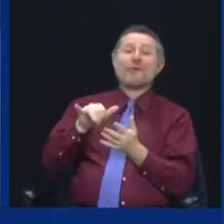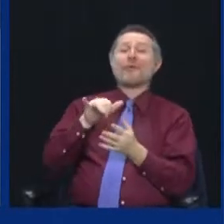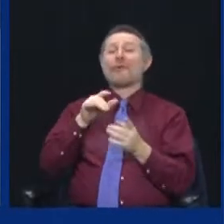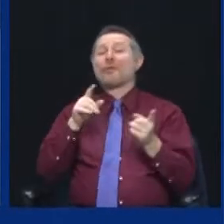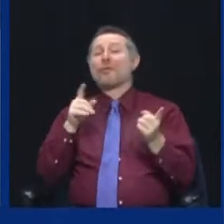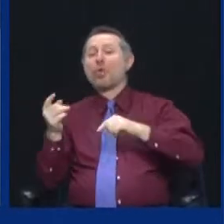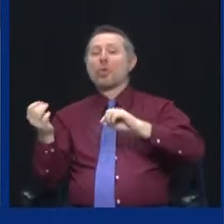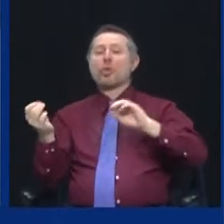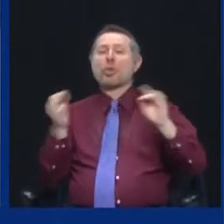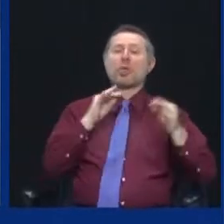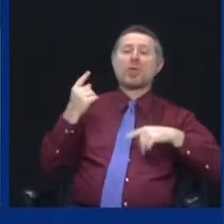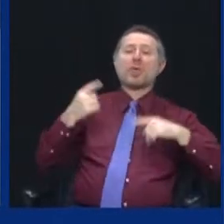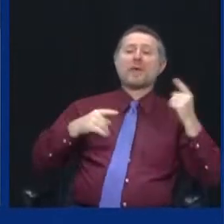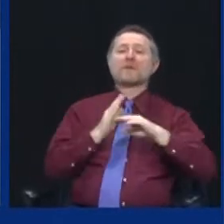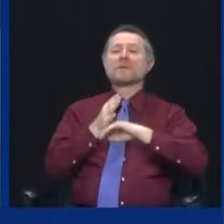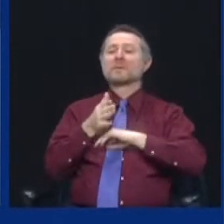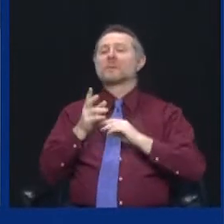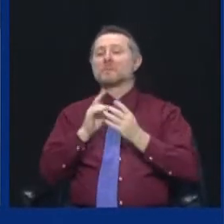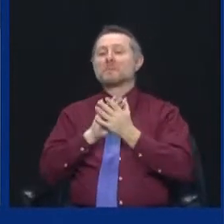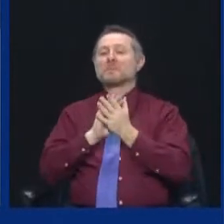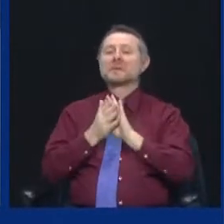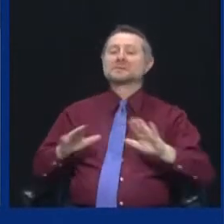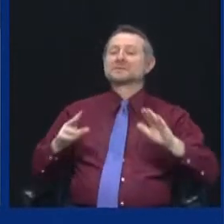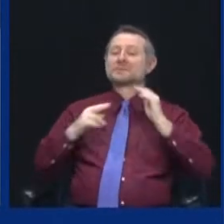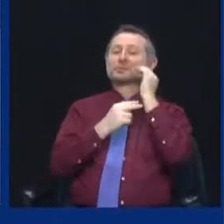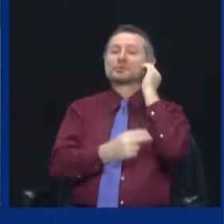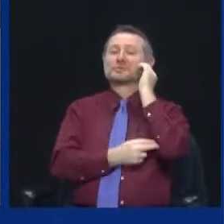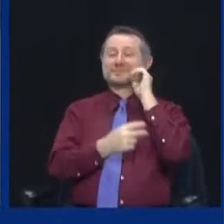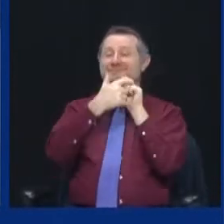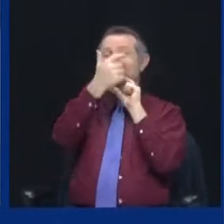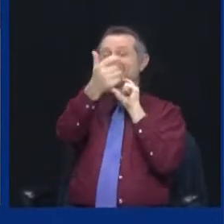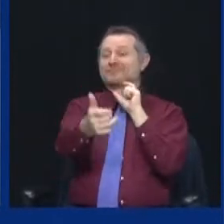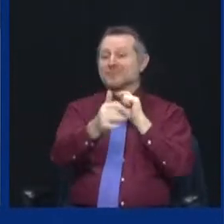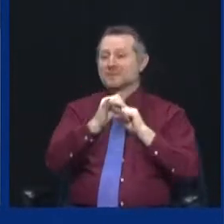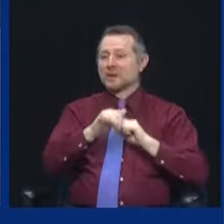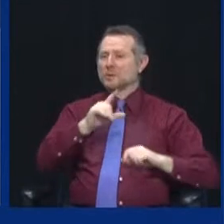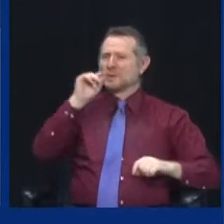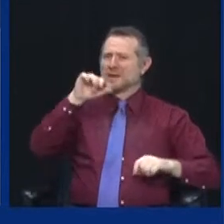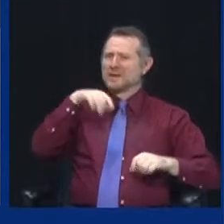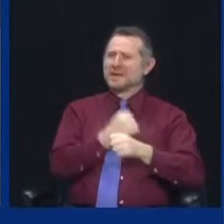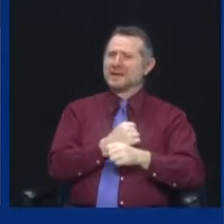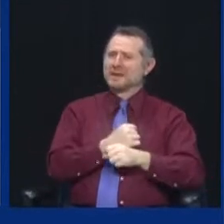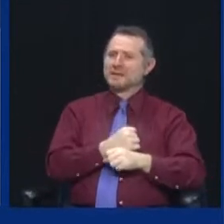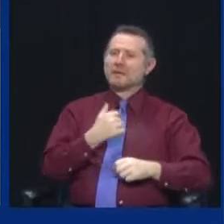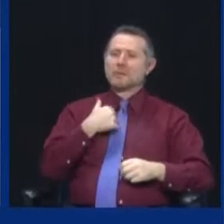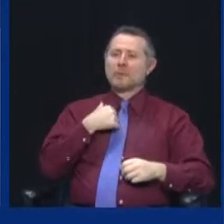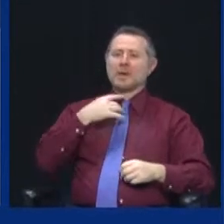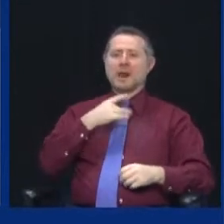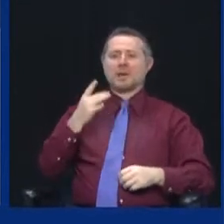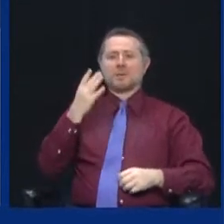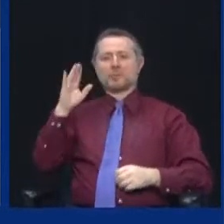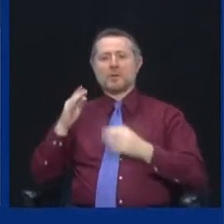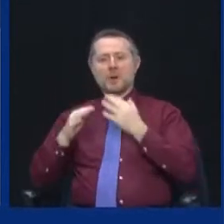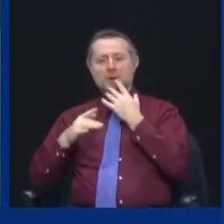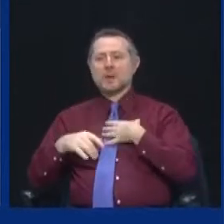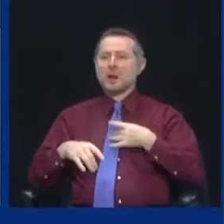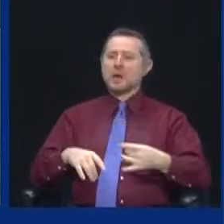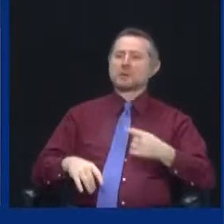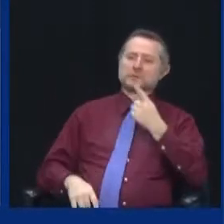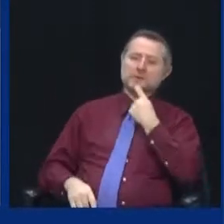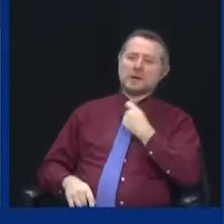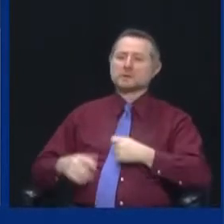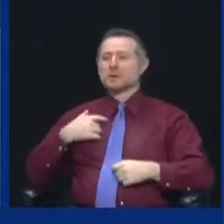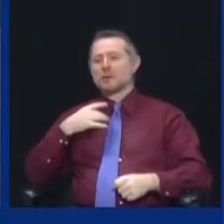years. What color should it be? I like blue, you like red, you like yellow. I want to see